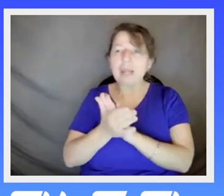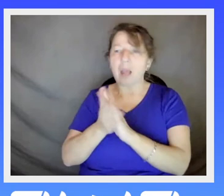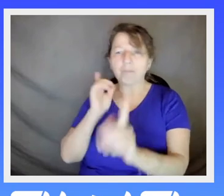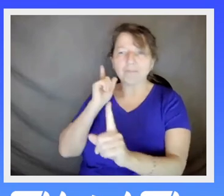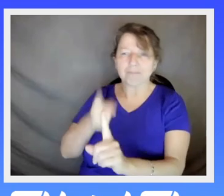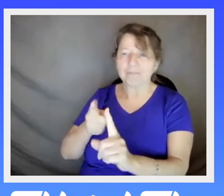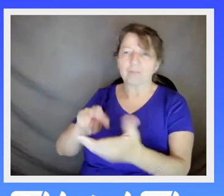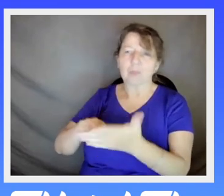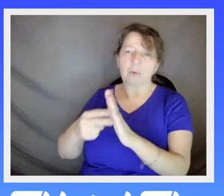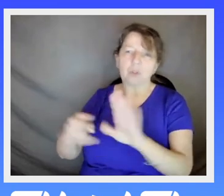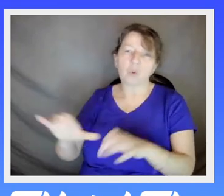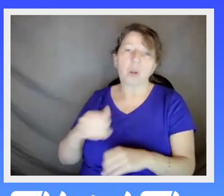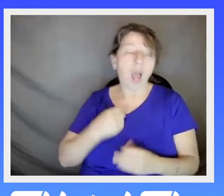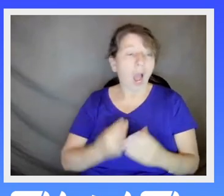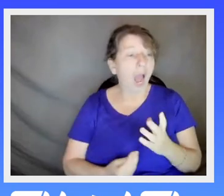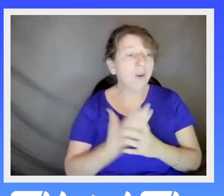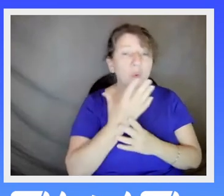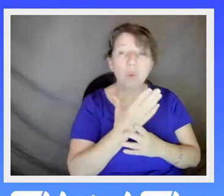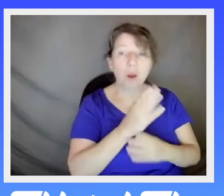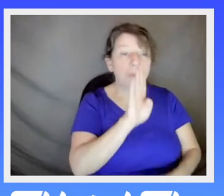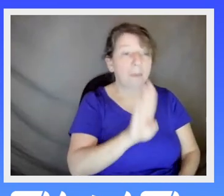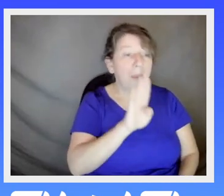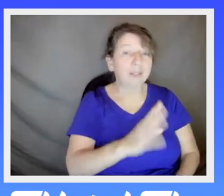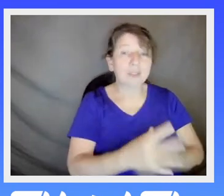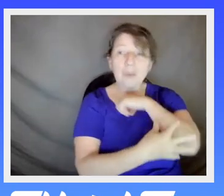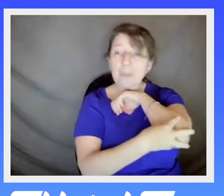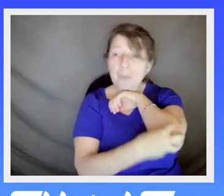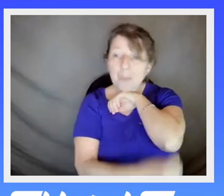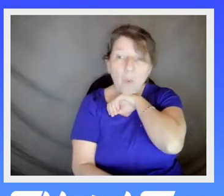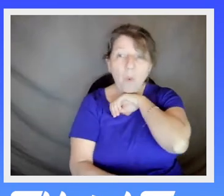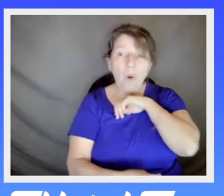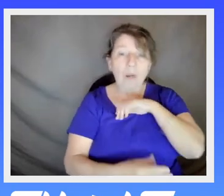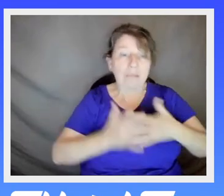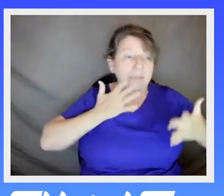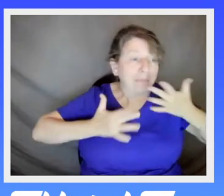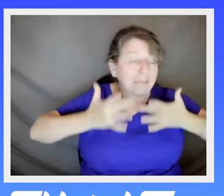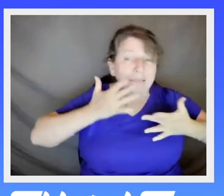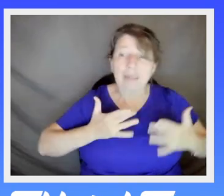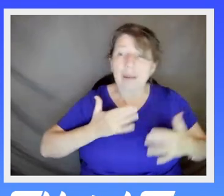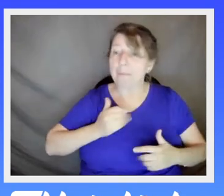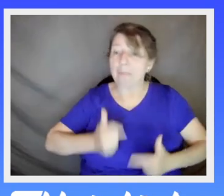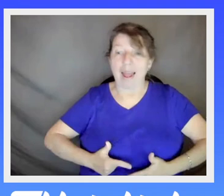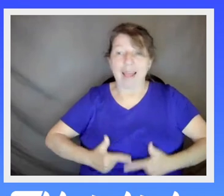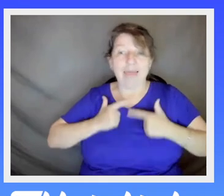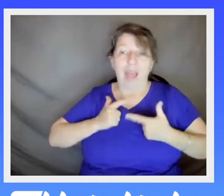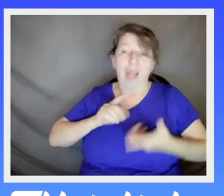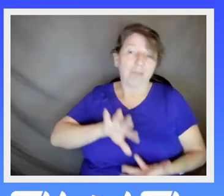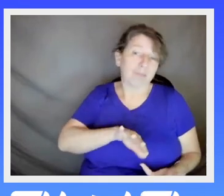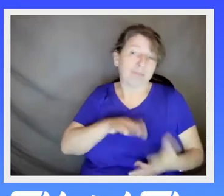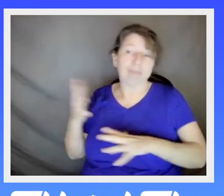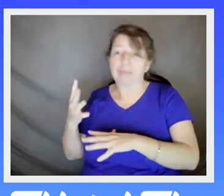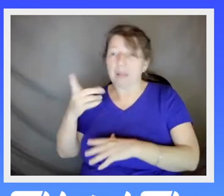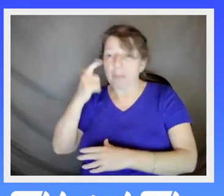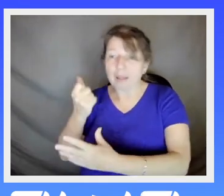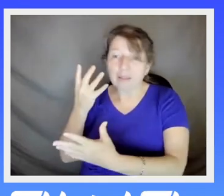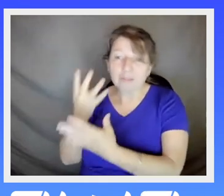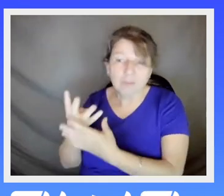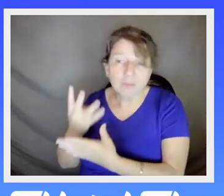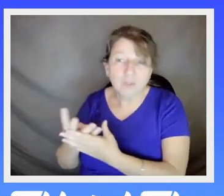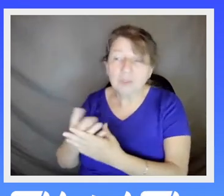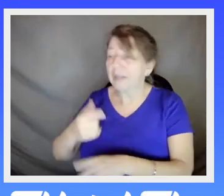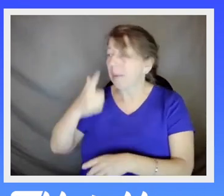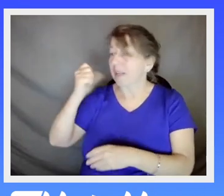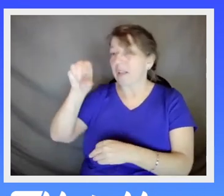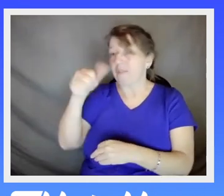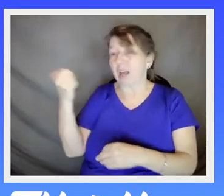Boston, poor and with very little, a life really torn apart by incarceration and so many